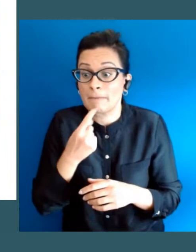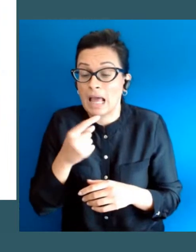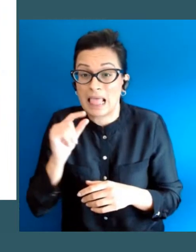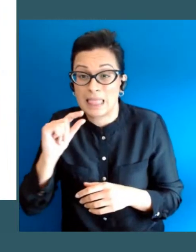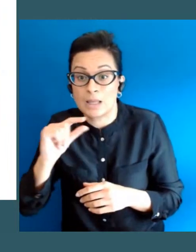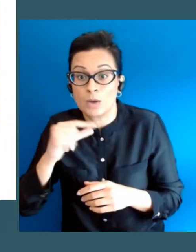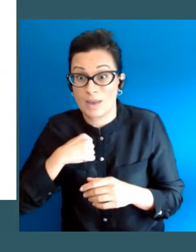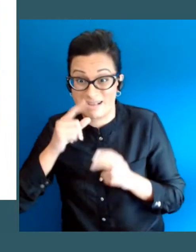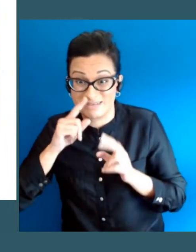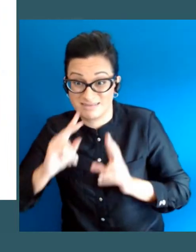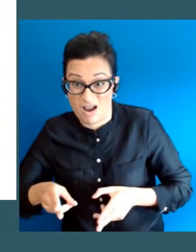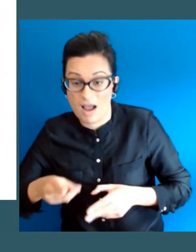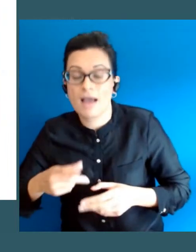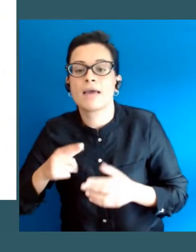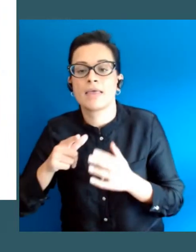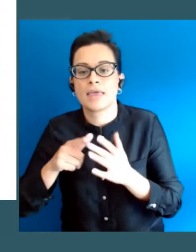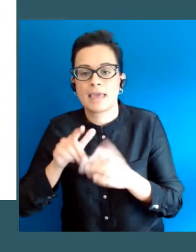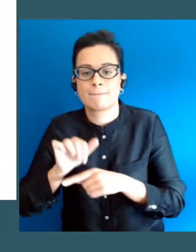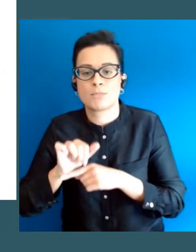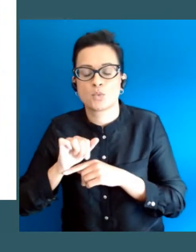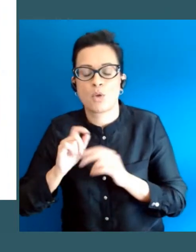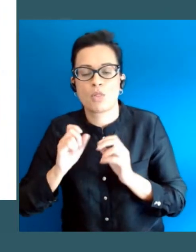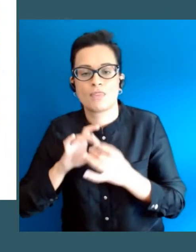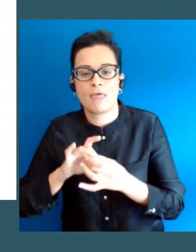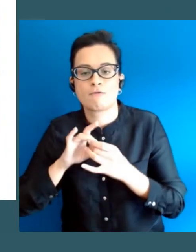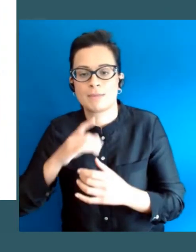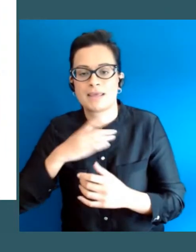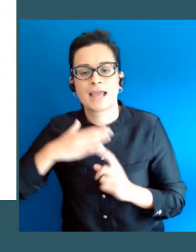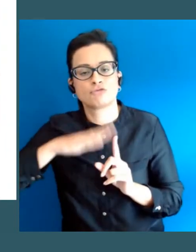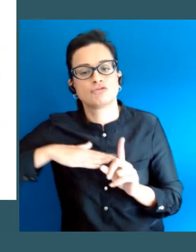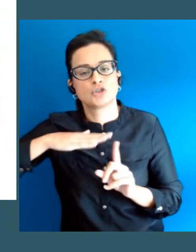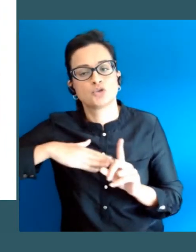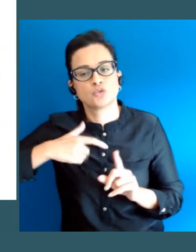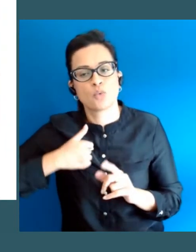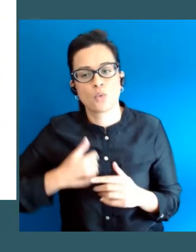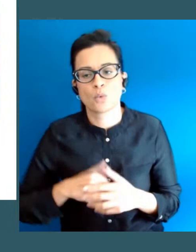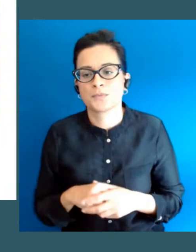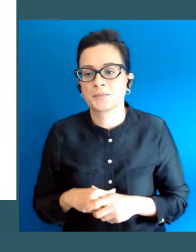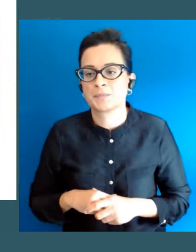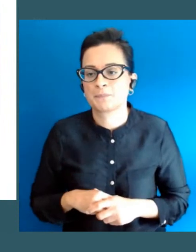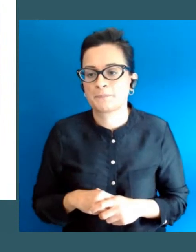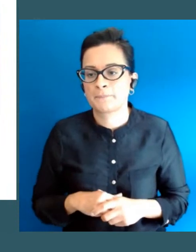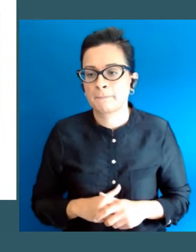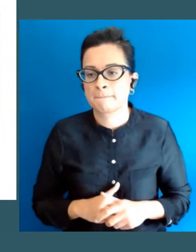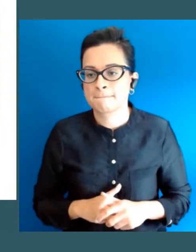the way for things like that, reassurance. So there are